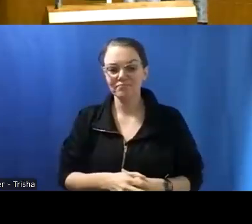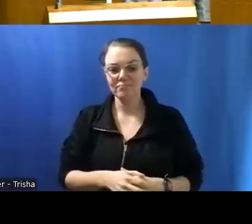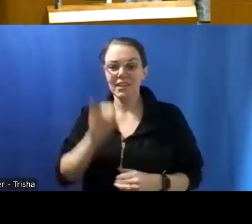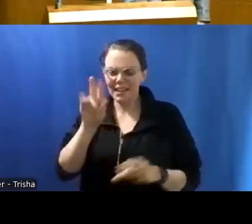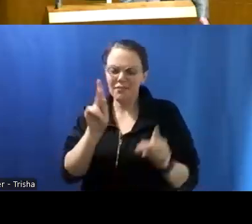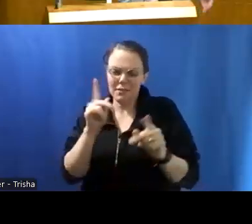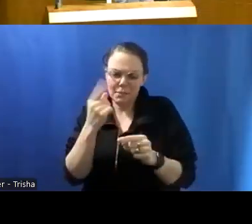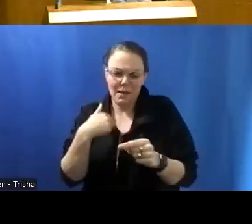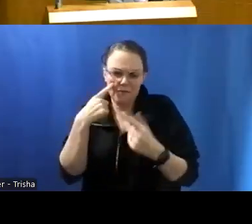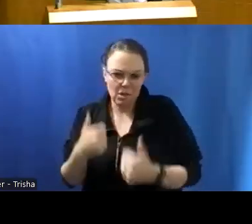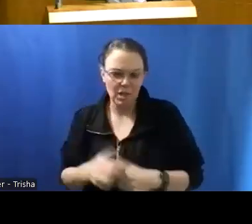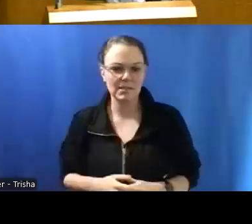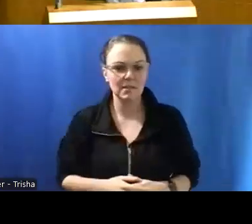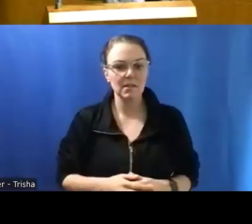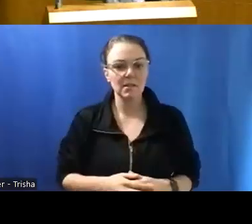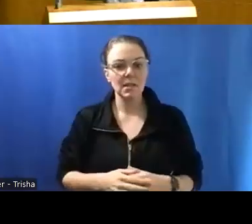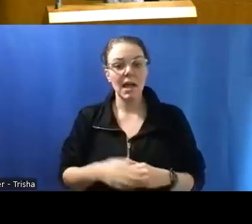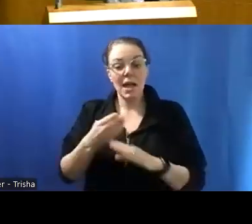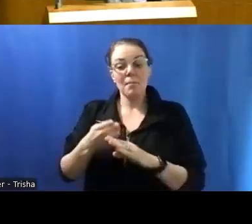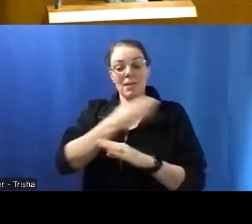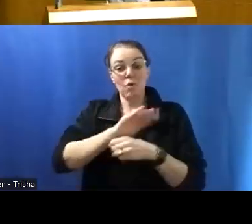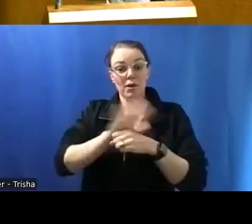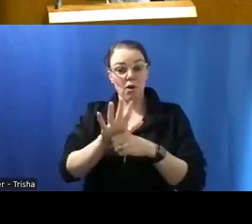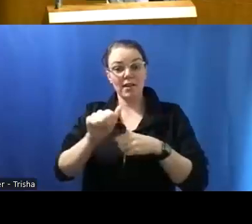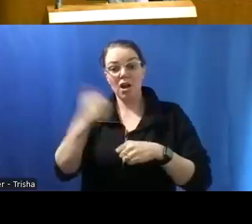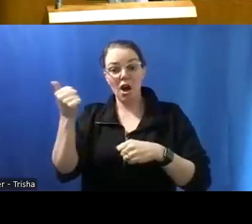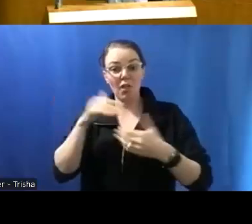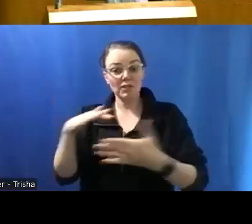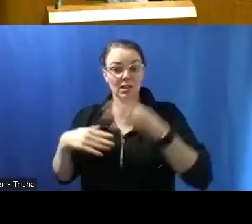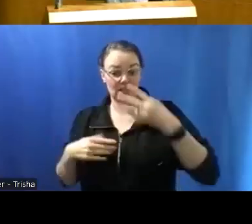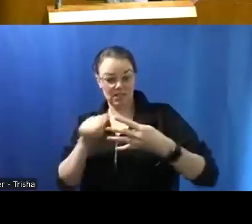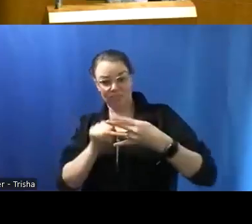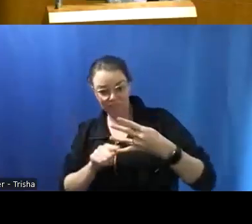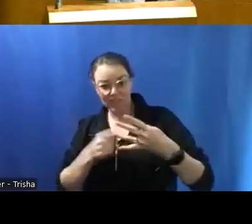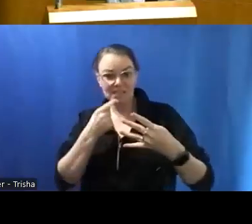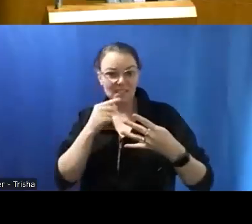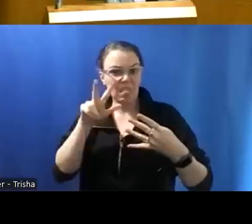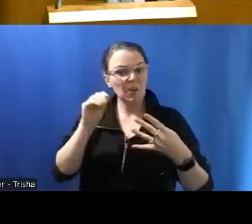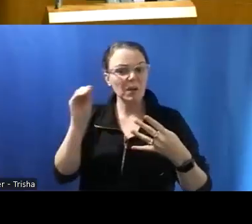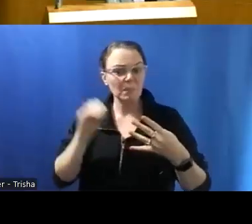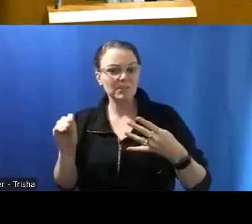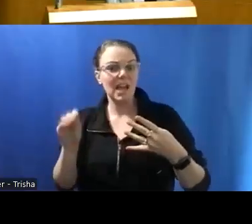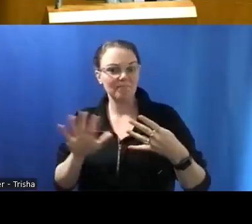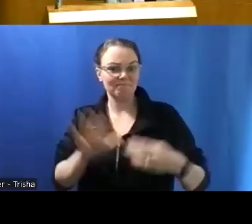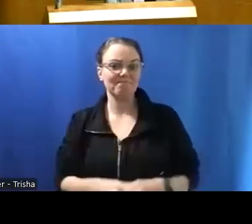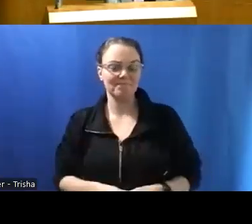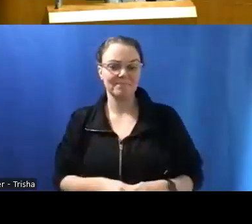loss. And studies from before COVID also show, again, that rates of around 30% in a number of